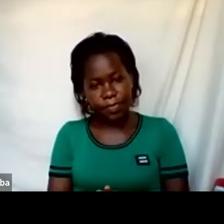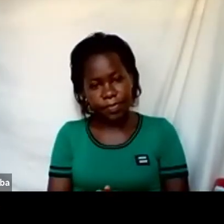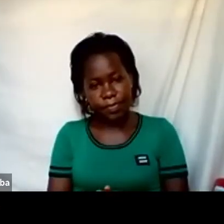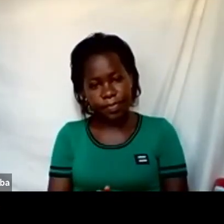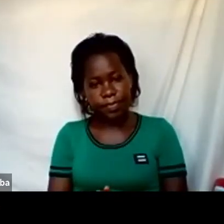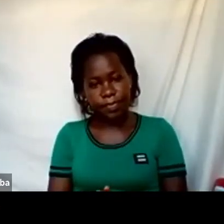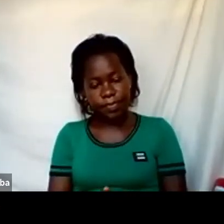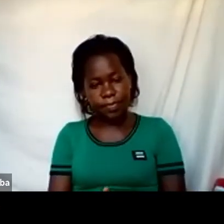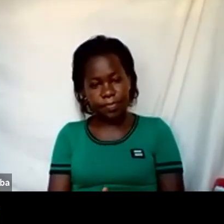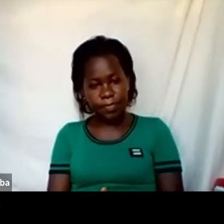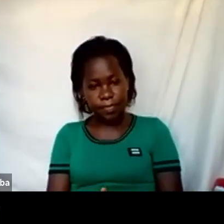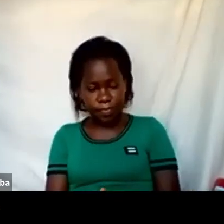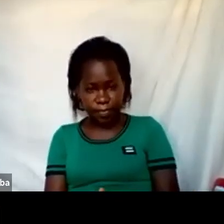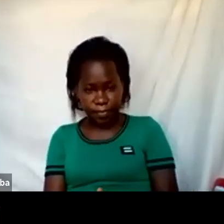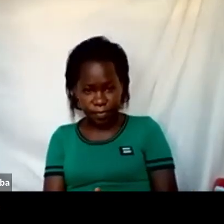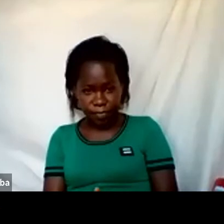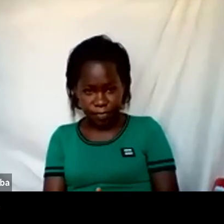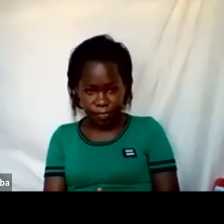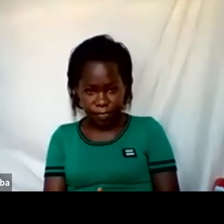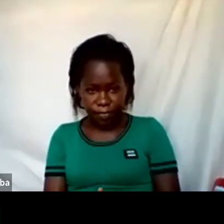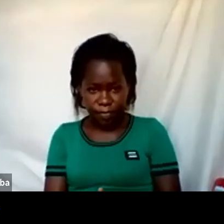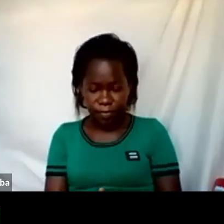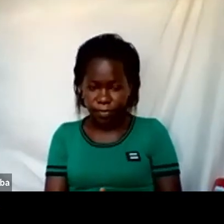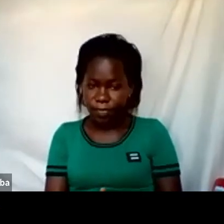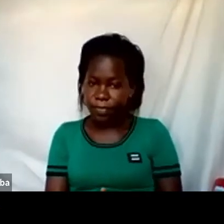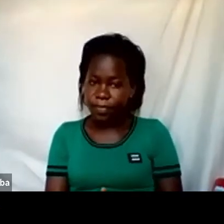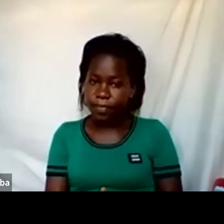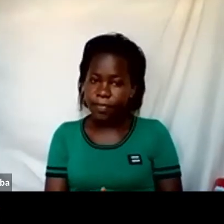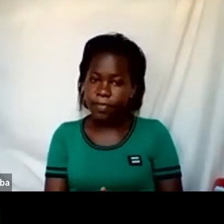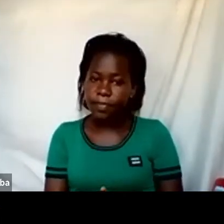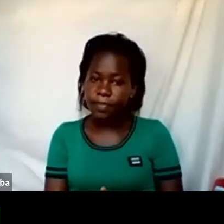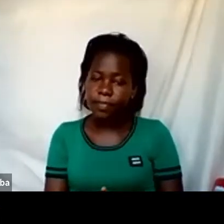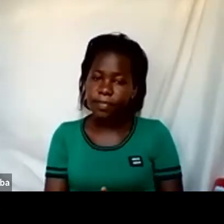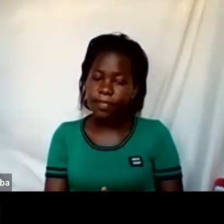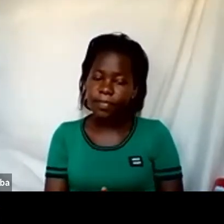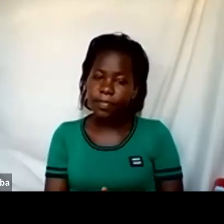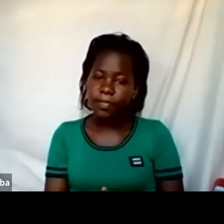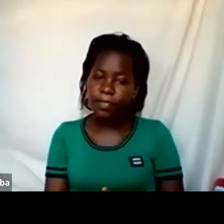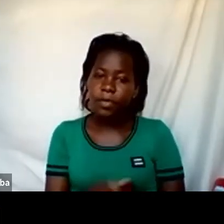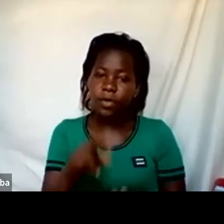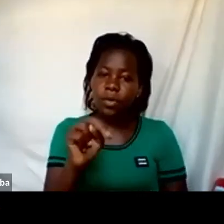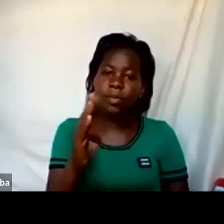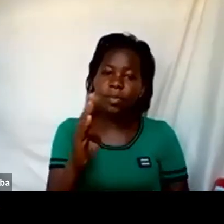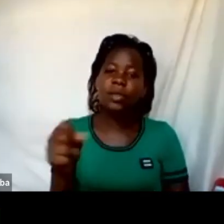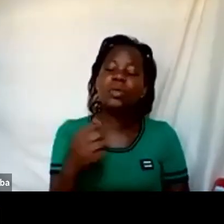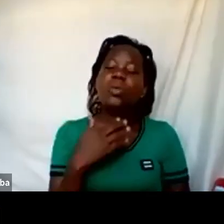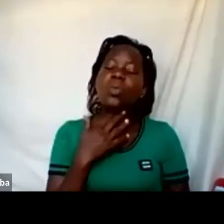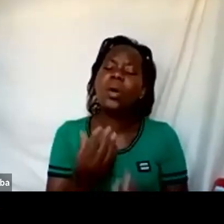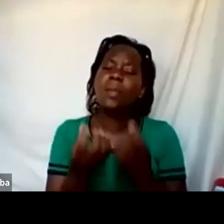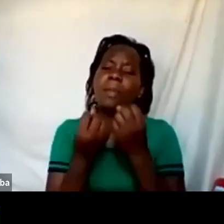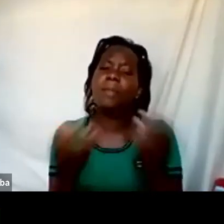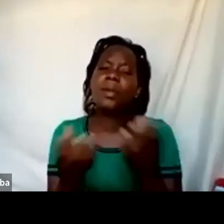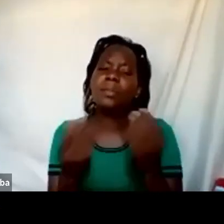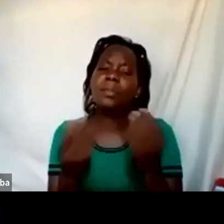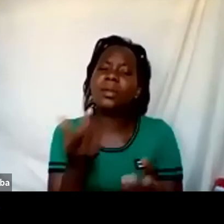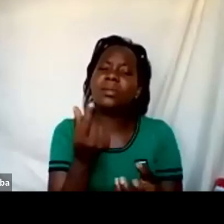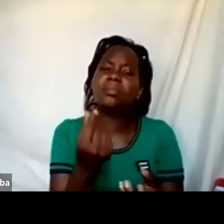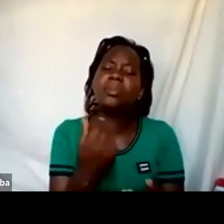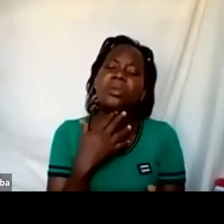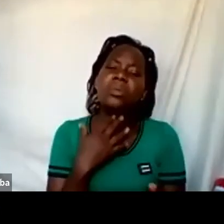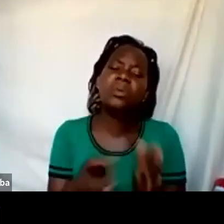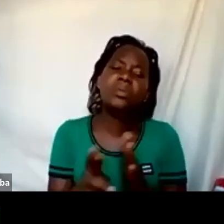Namesake, Dennis, the regulatory requirements are so many. UNBS, EG requires a lot and is a lot of money required. Others like